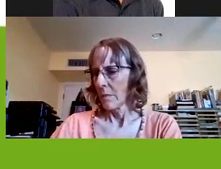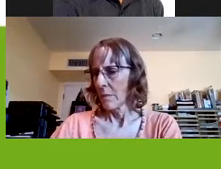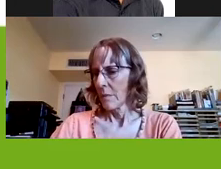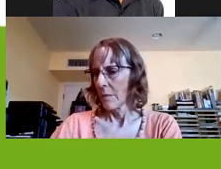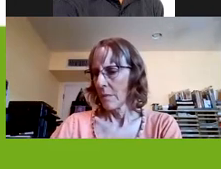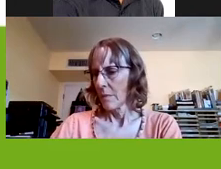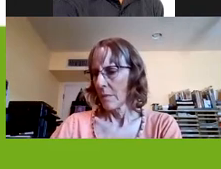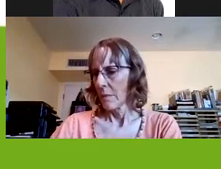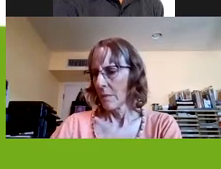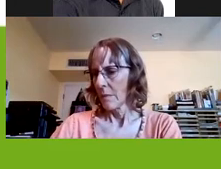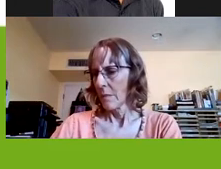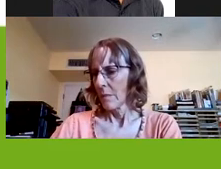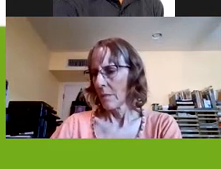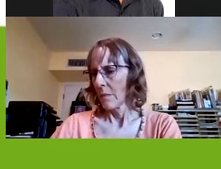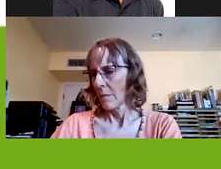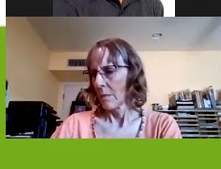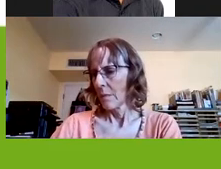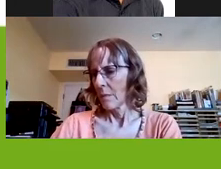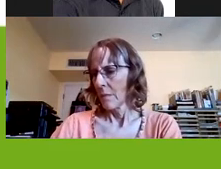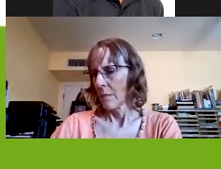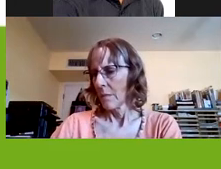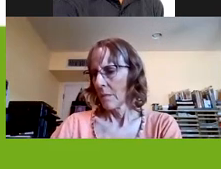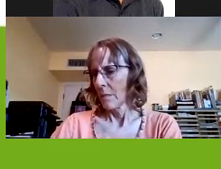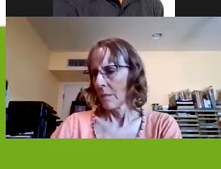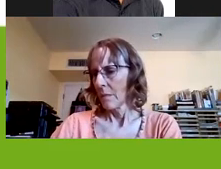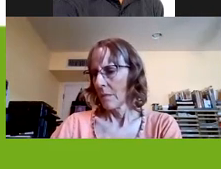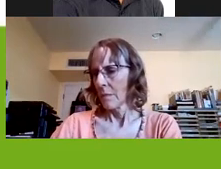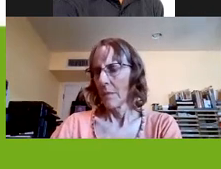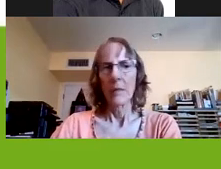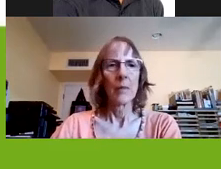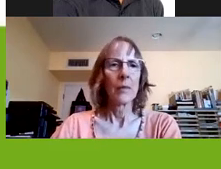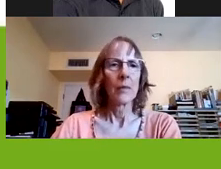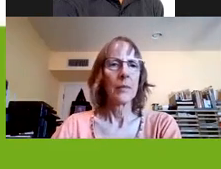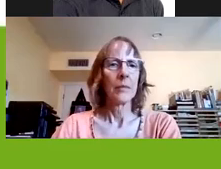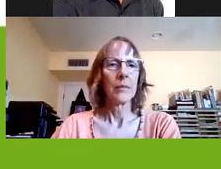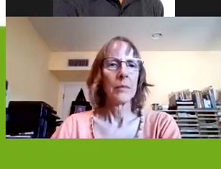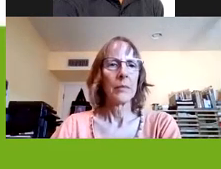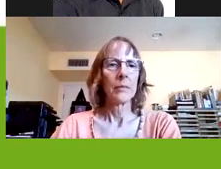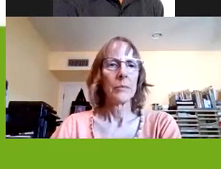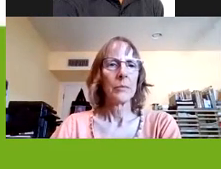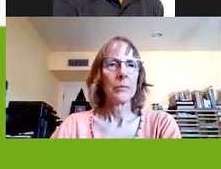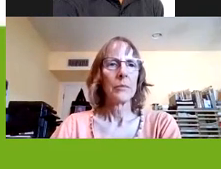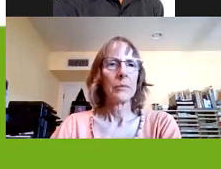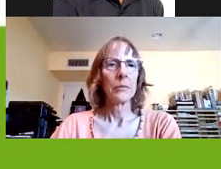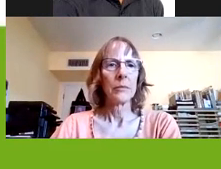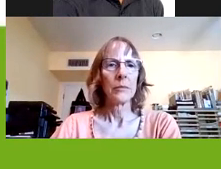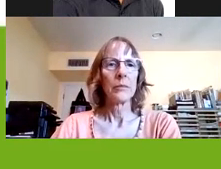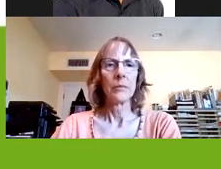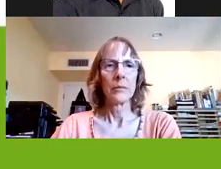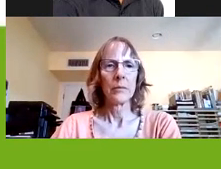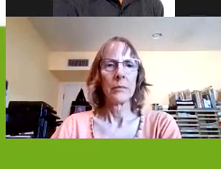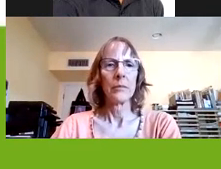progression to advocacy, where we are able to not only accept the diversity, respect the